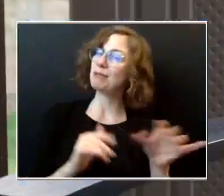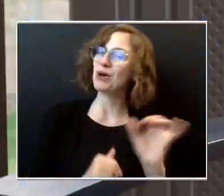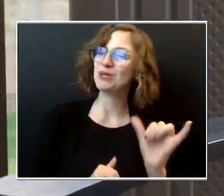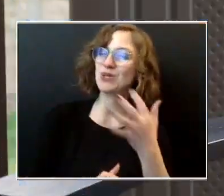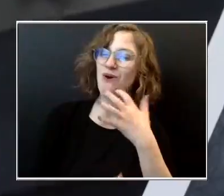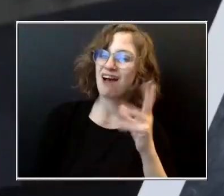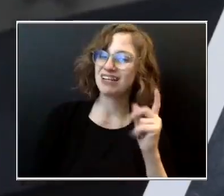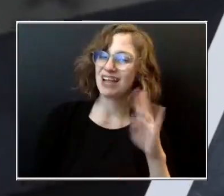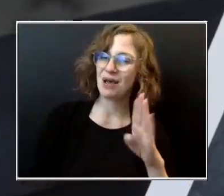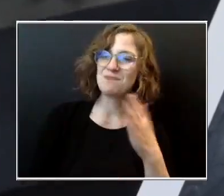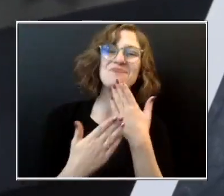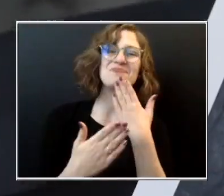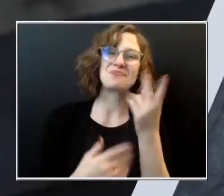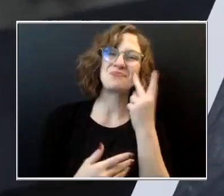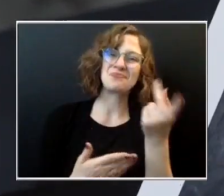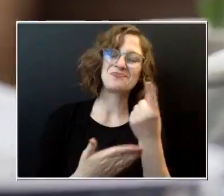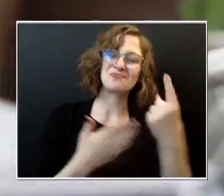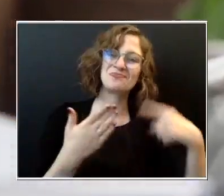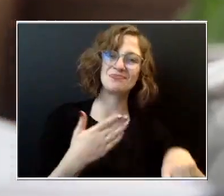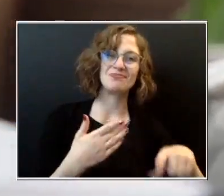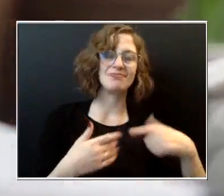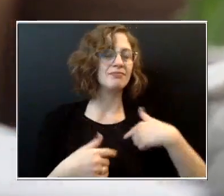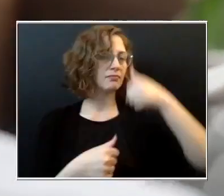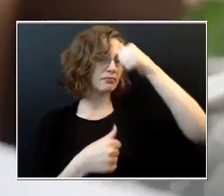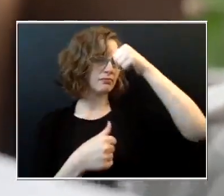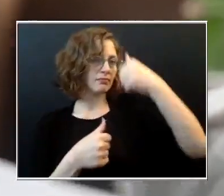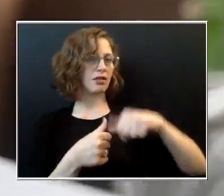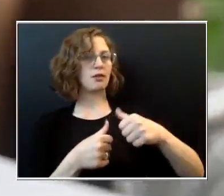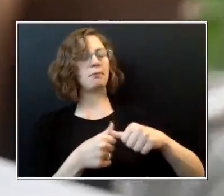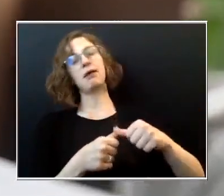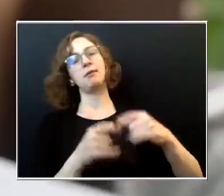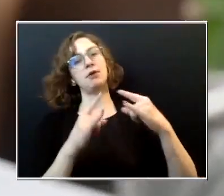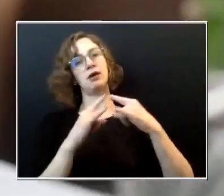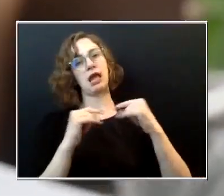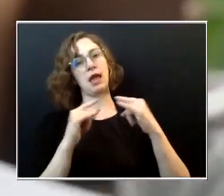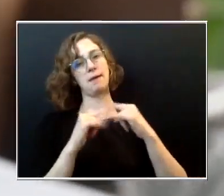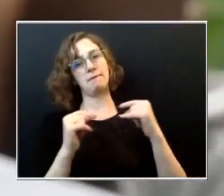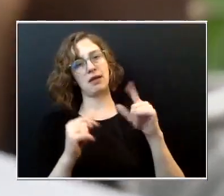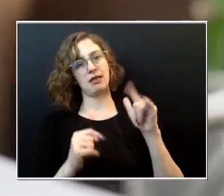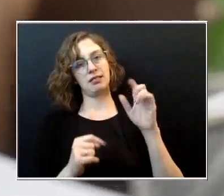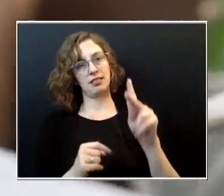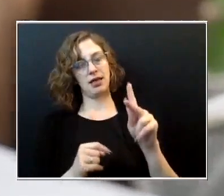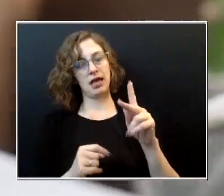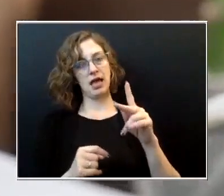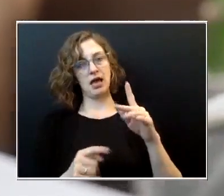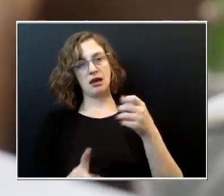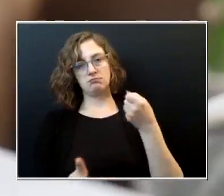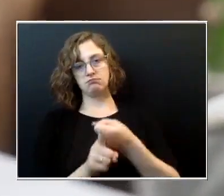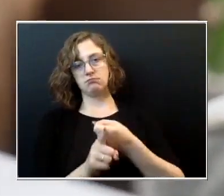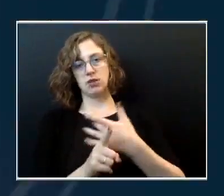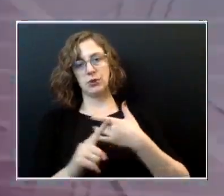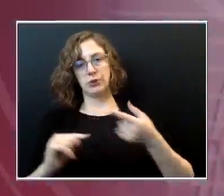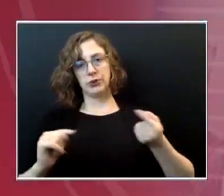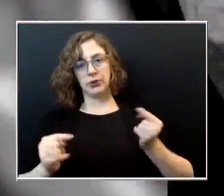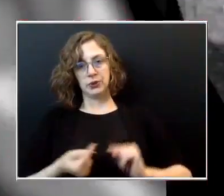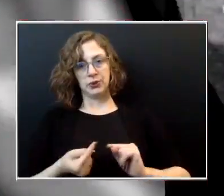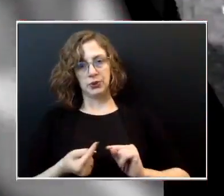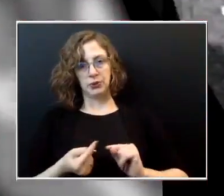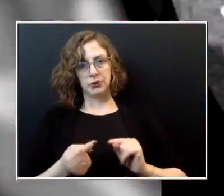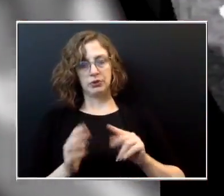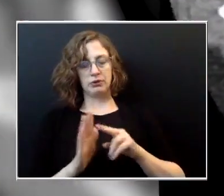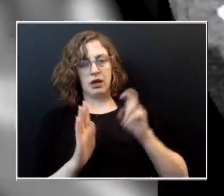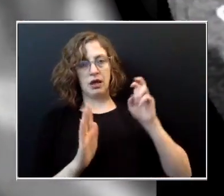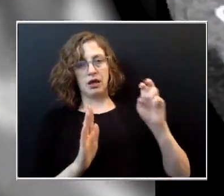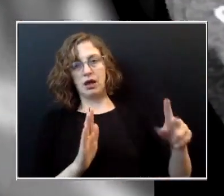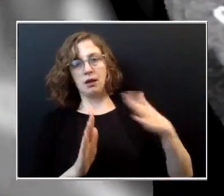I remember camping at the lake, a sudden searing chest pain that came out of nowhere. Bounding out of the camper, I cried for help. That